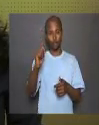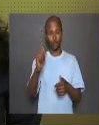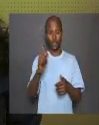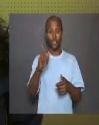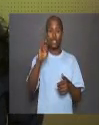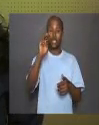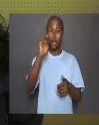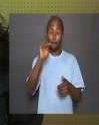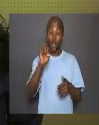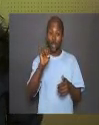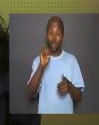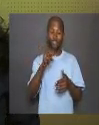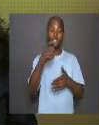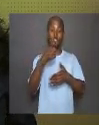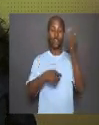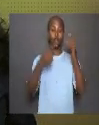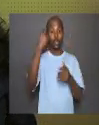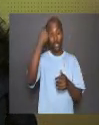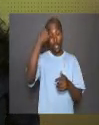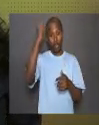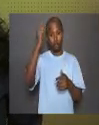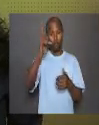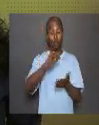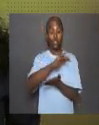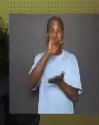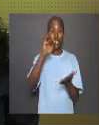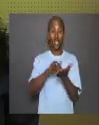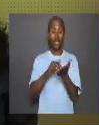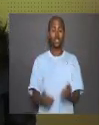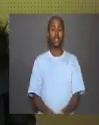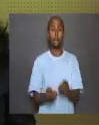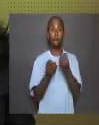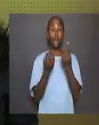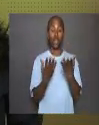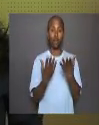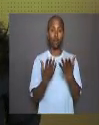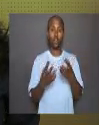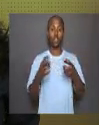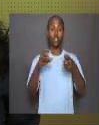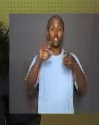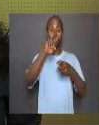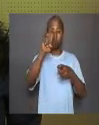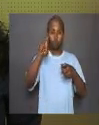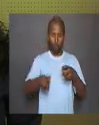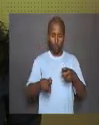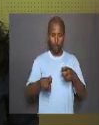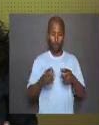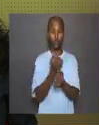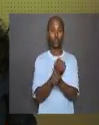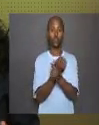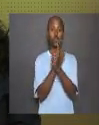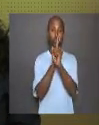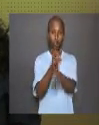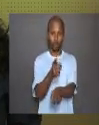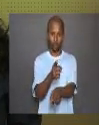mean value theorem will be central to many of the problems we will solve